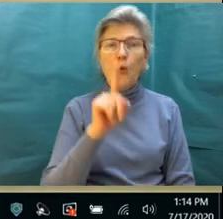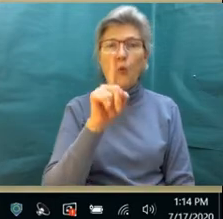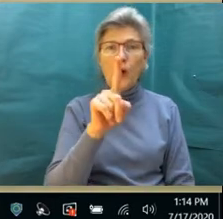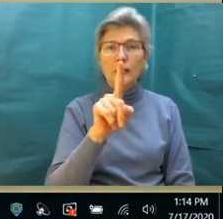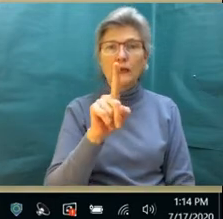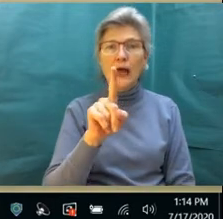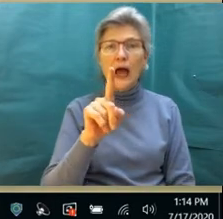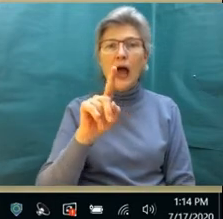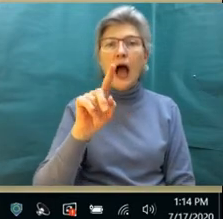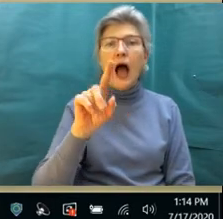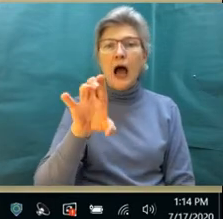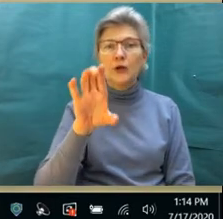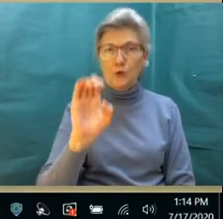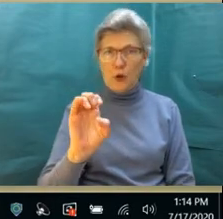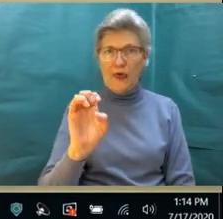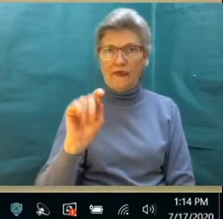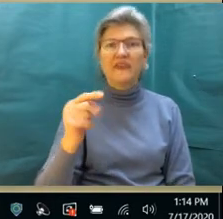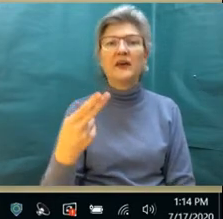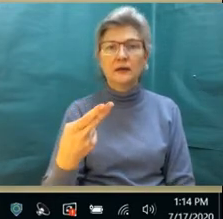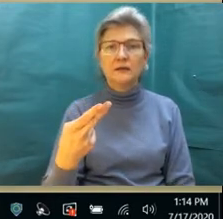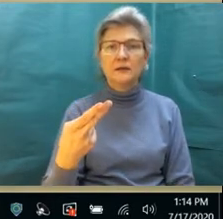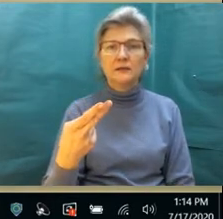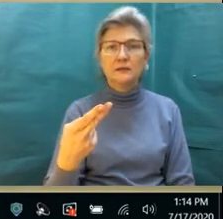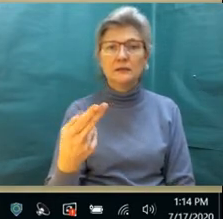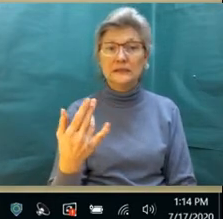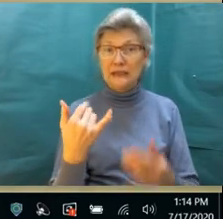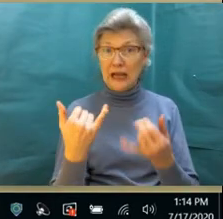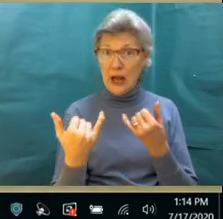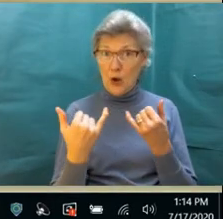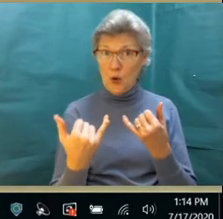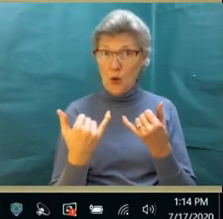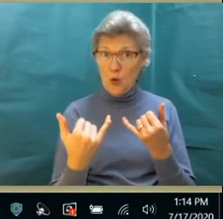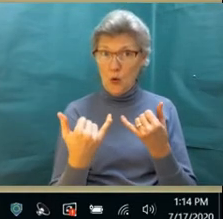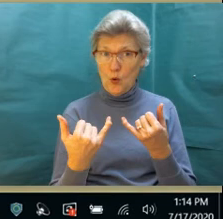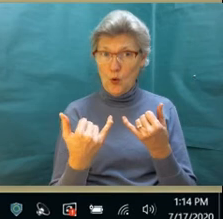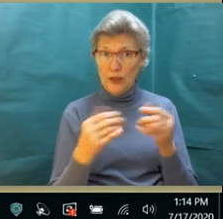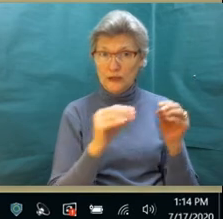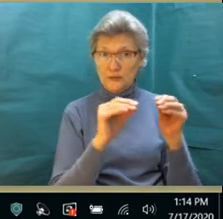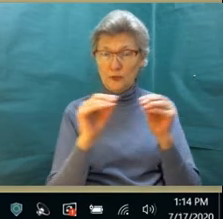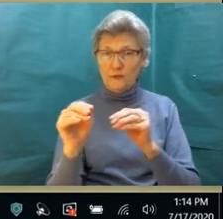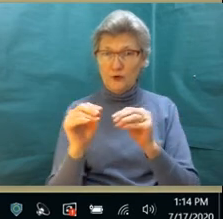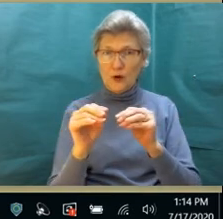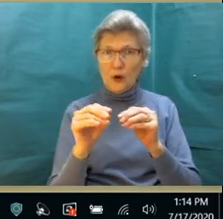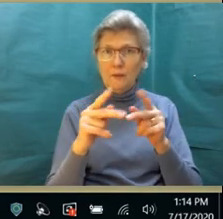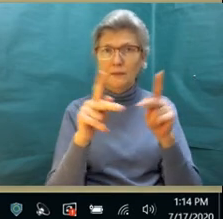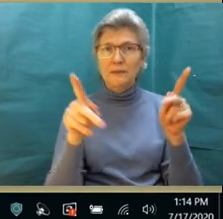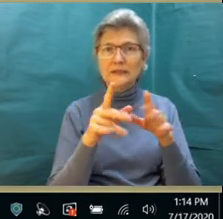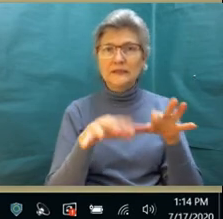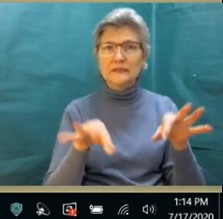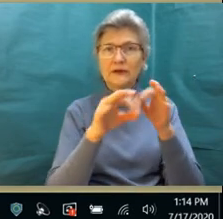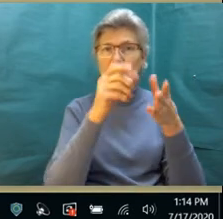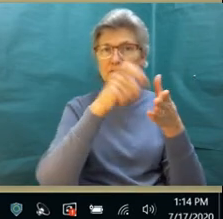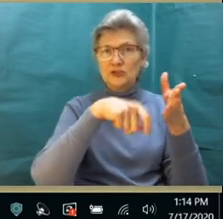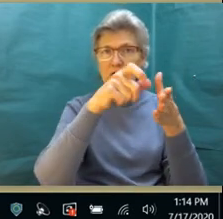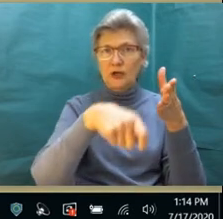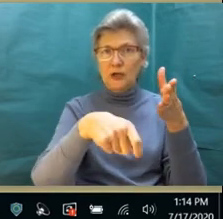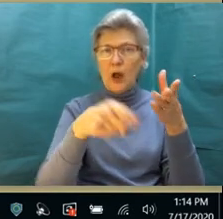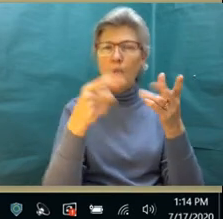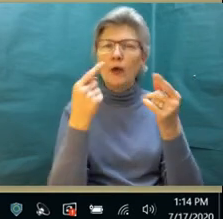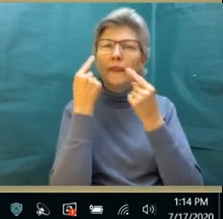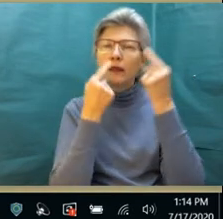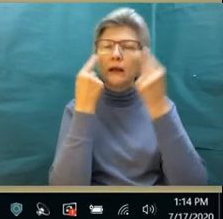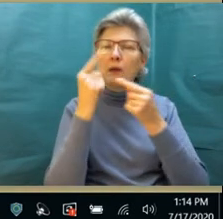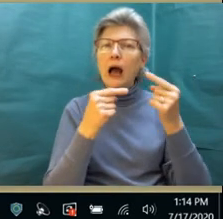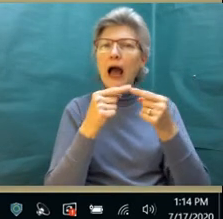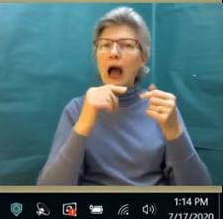100th, right? So now let's take this and let's move over to our place value chart again. And I want us to think